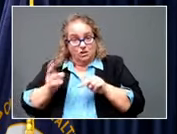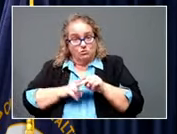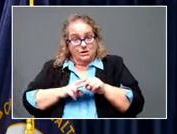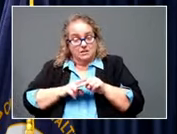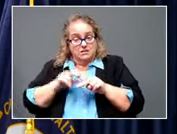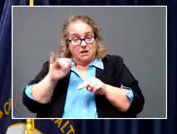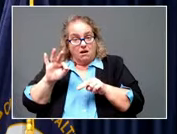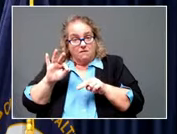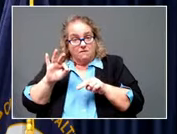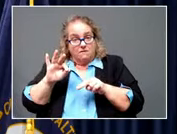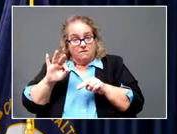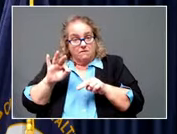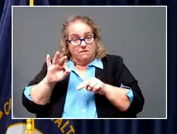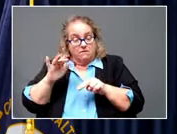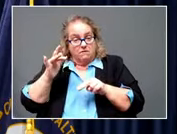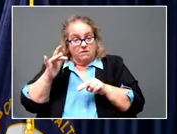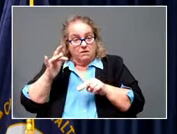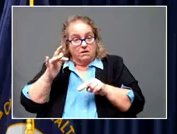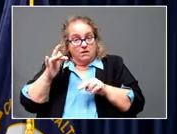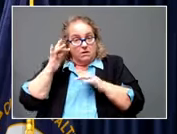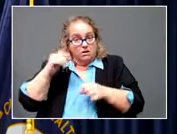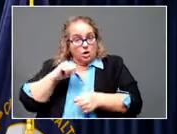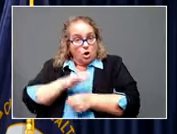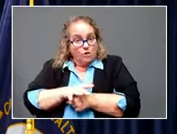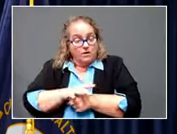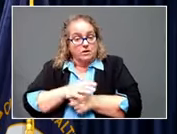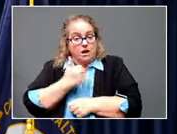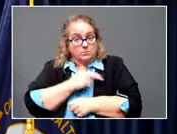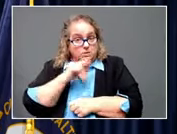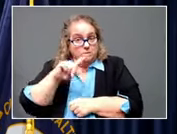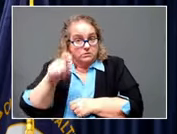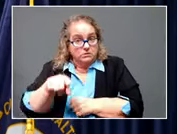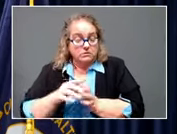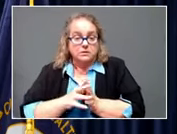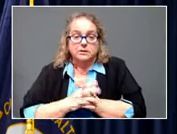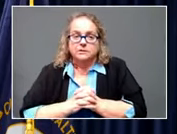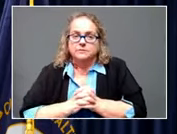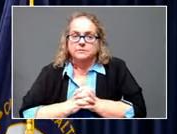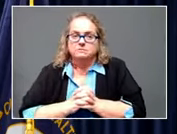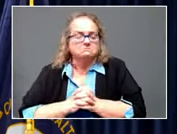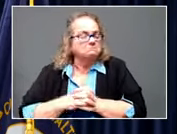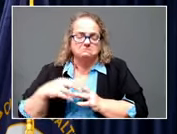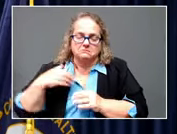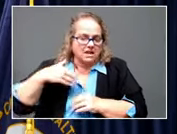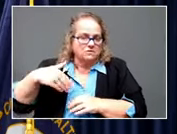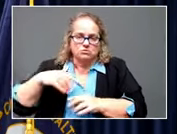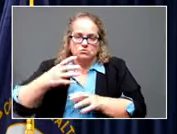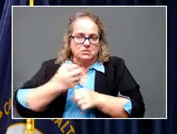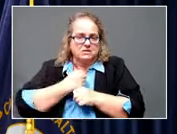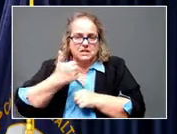and increased hospitalizations due to COVID? So I have not received any reports of